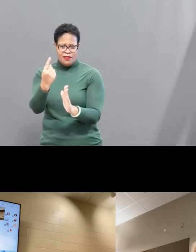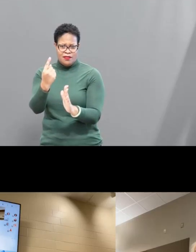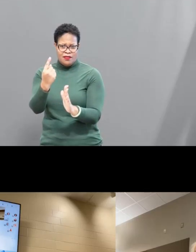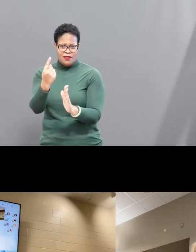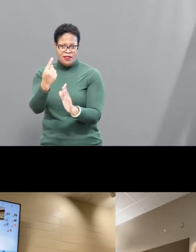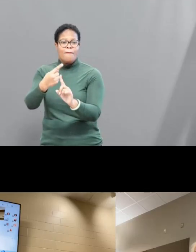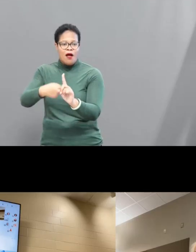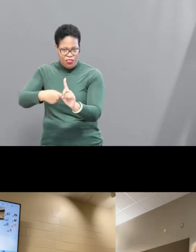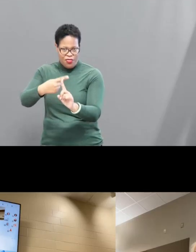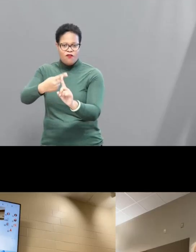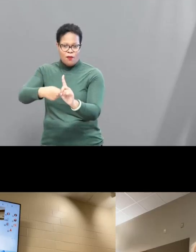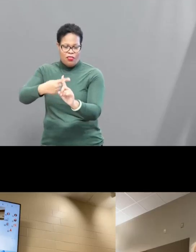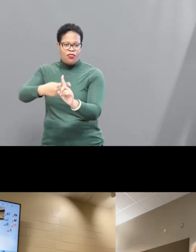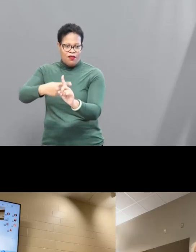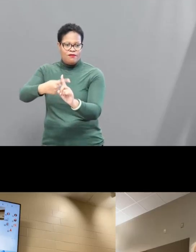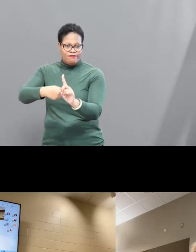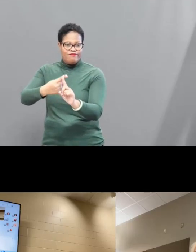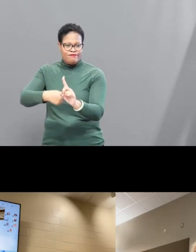a month